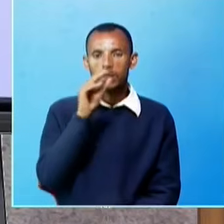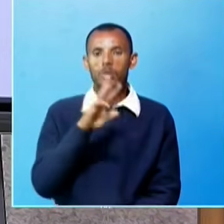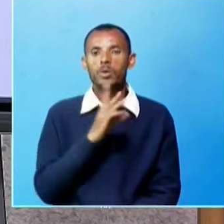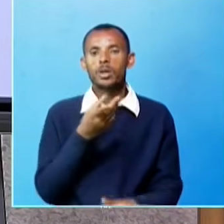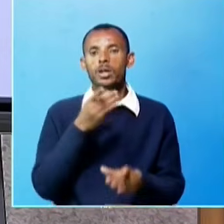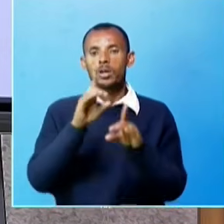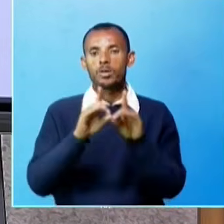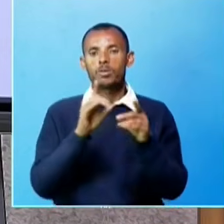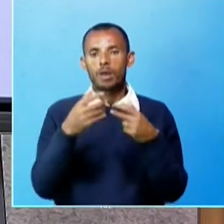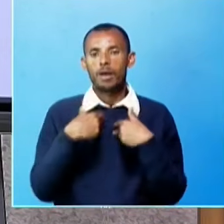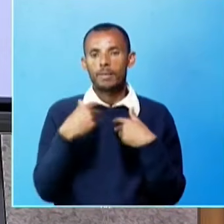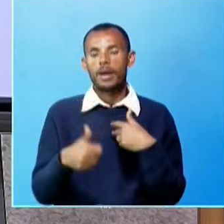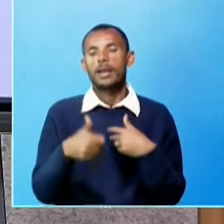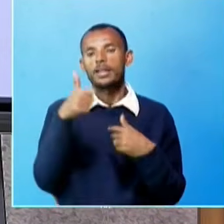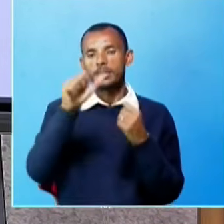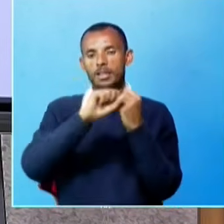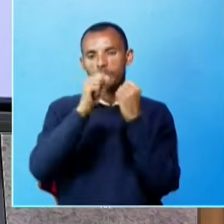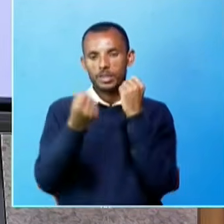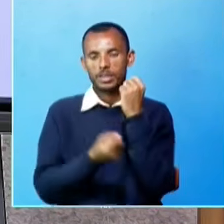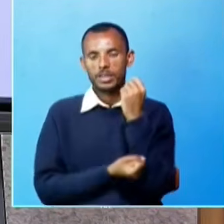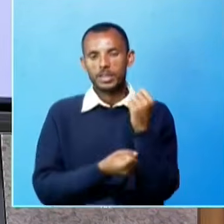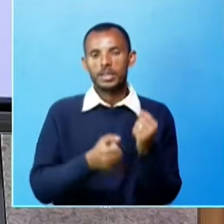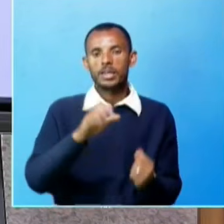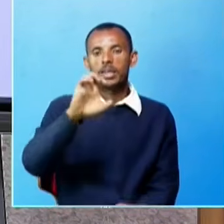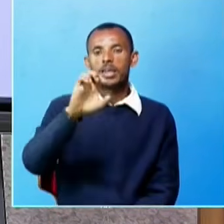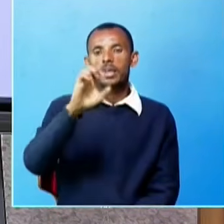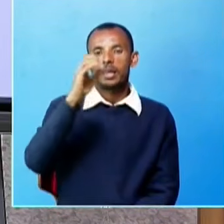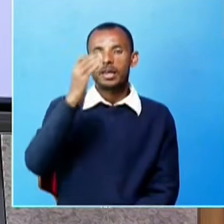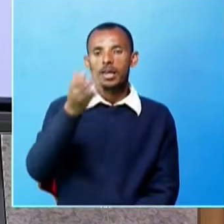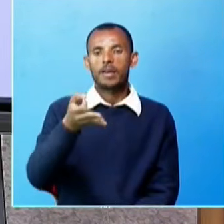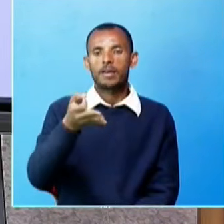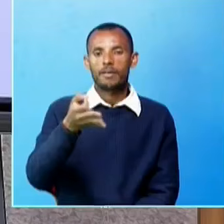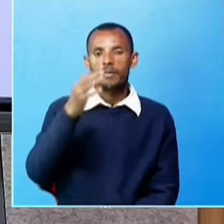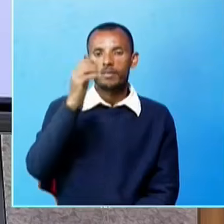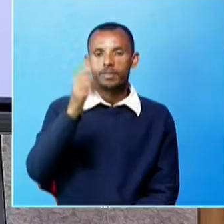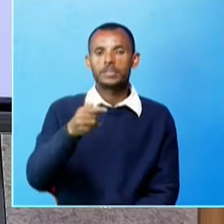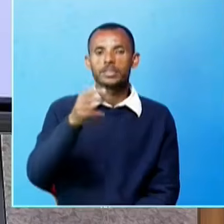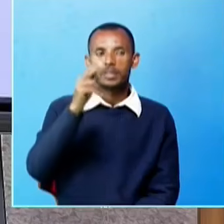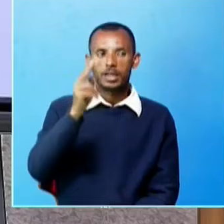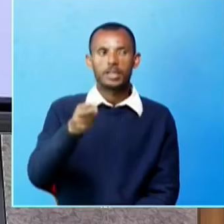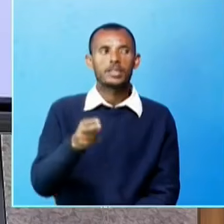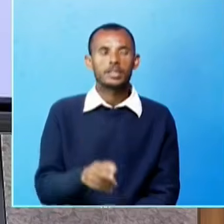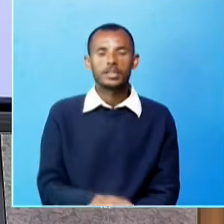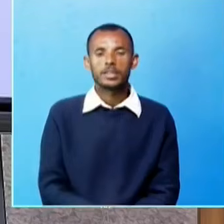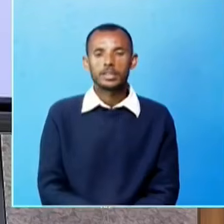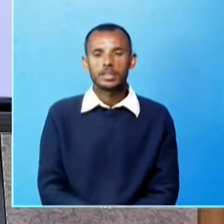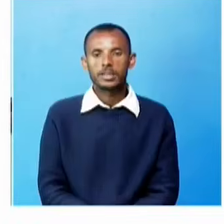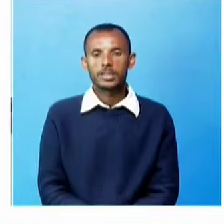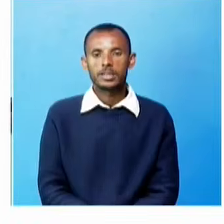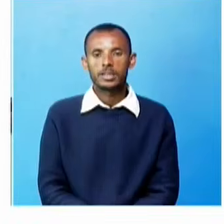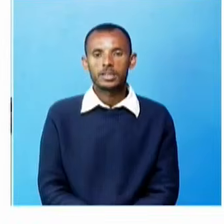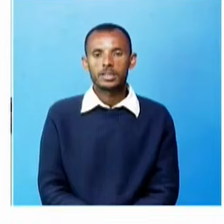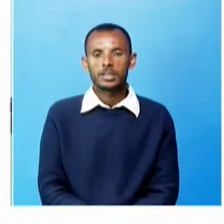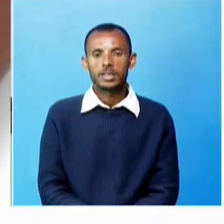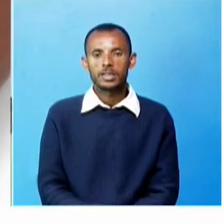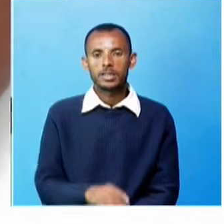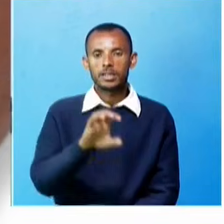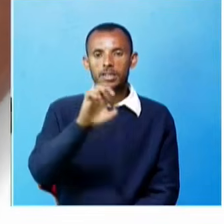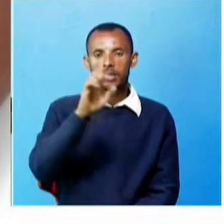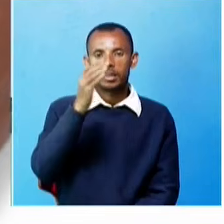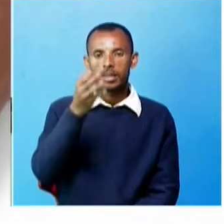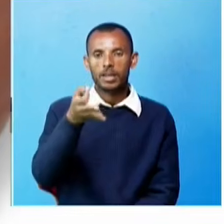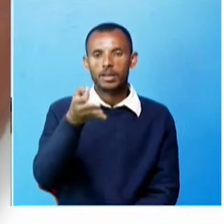have another base, which is E, F, G, H. Okay, E,